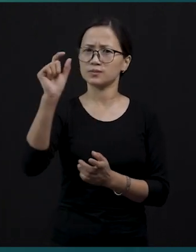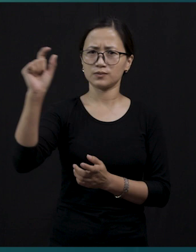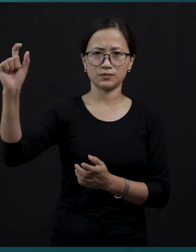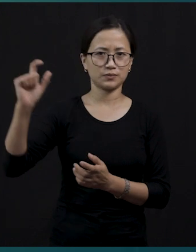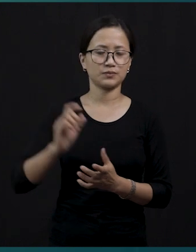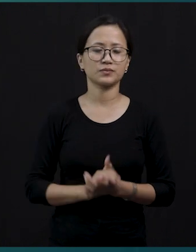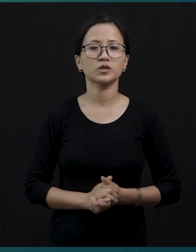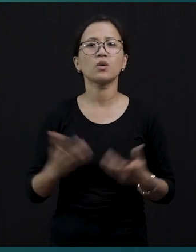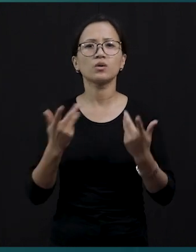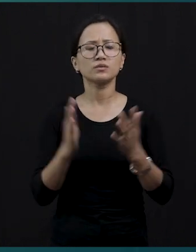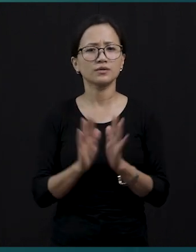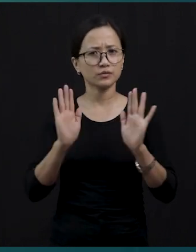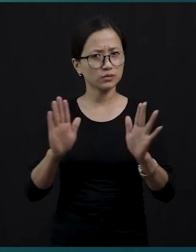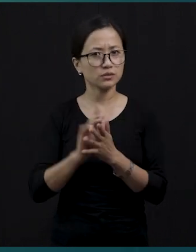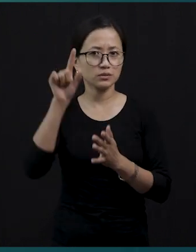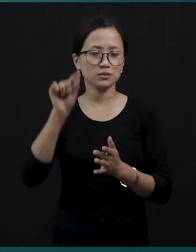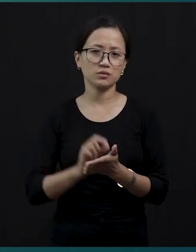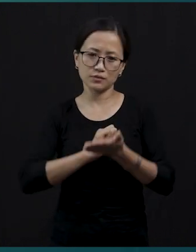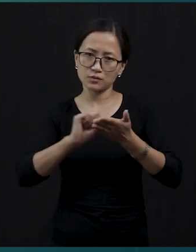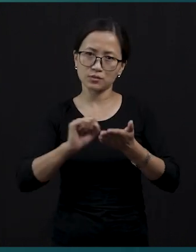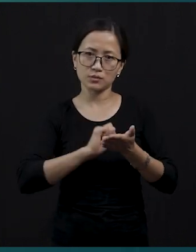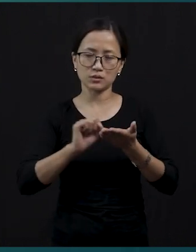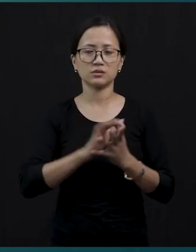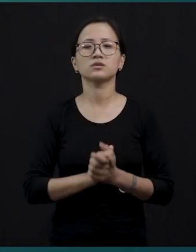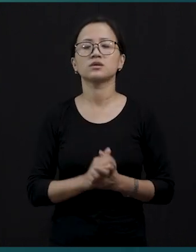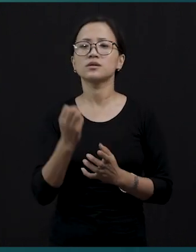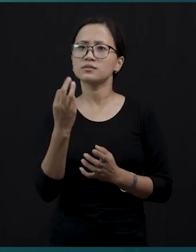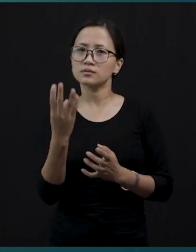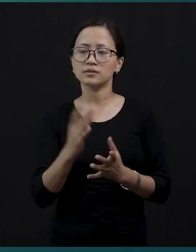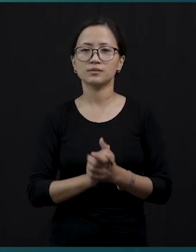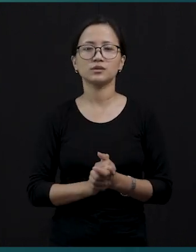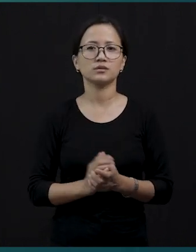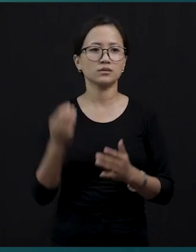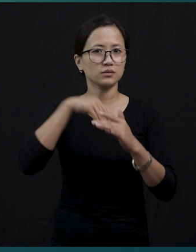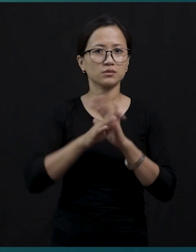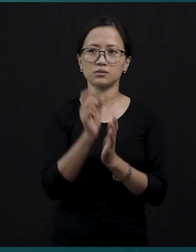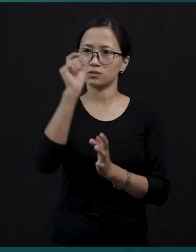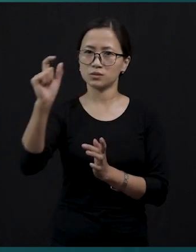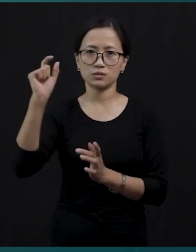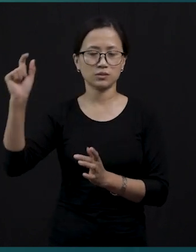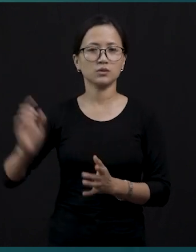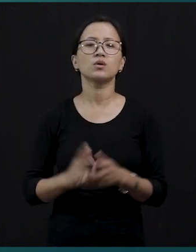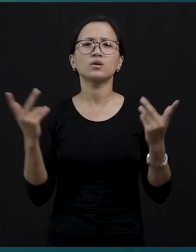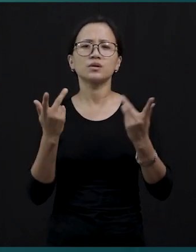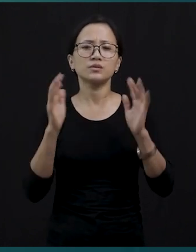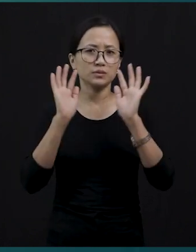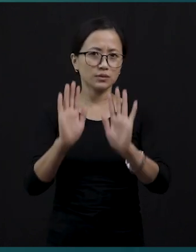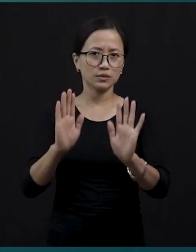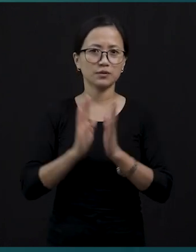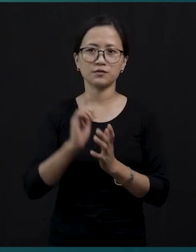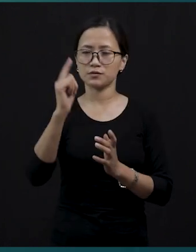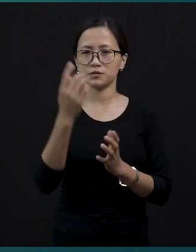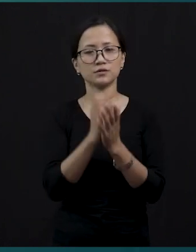words. Now, what you have to do, you have to write it down the numbers into words. What we have, the